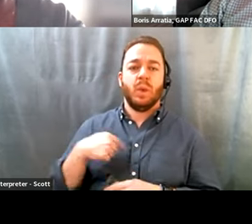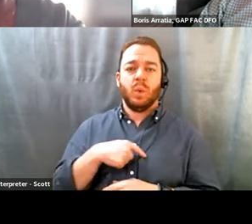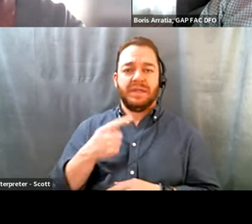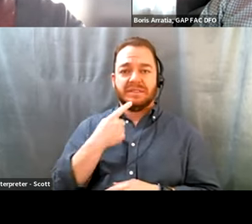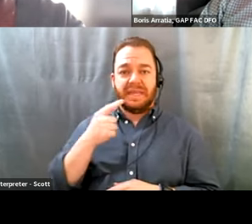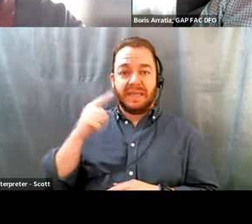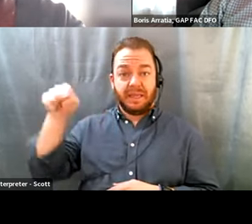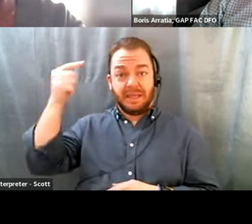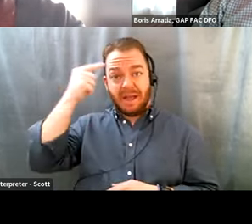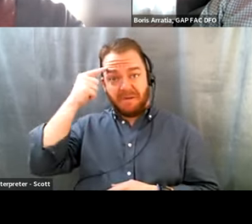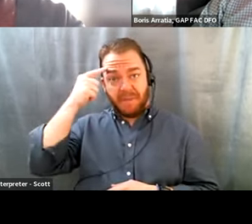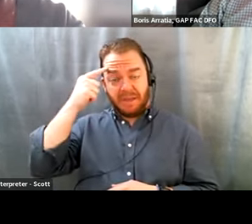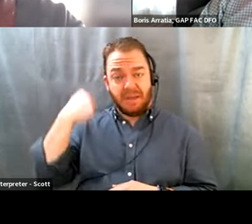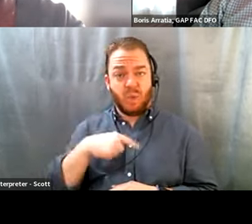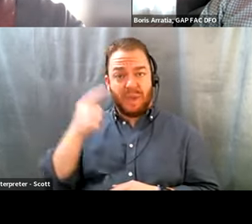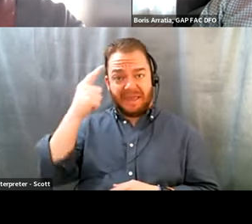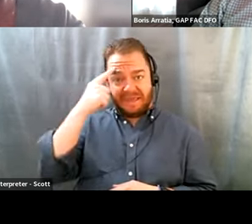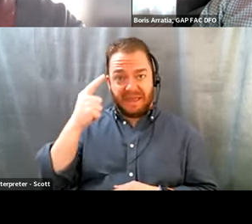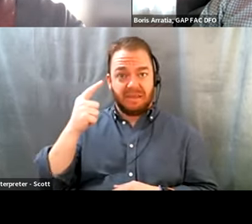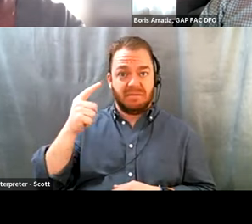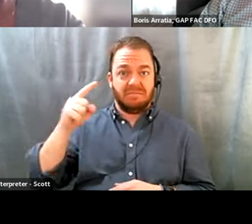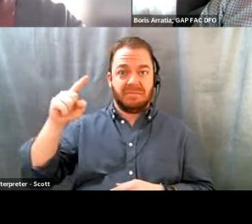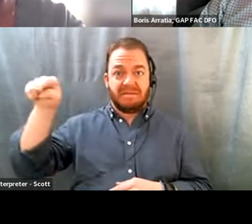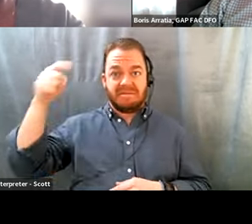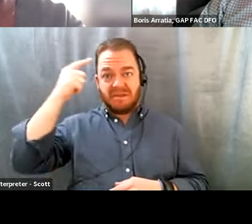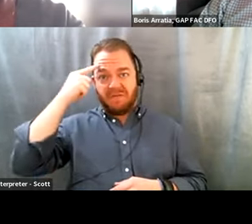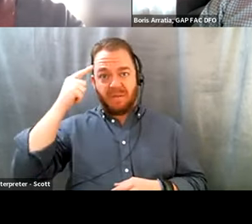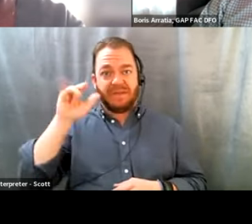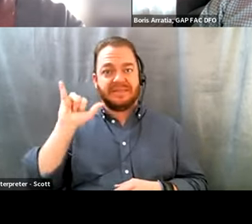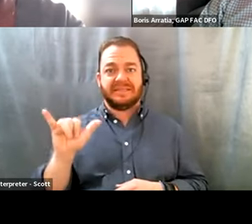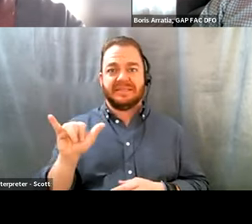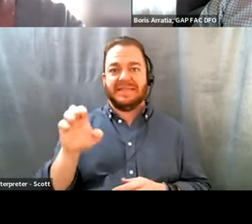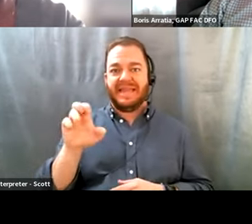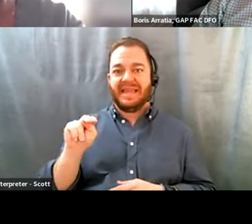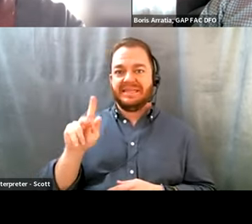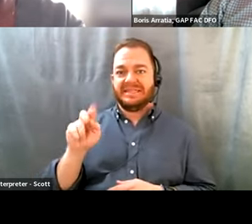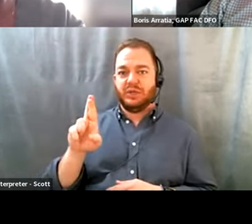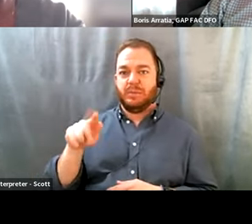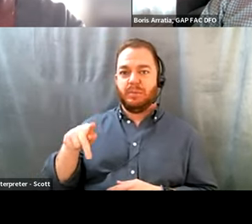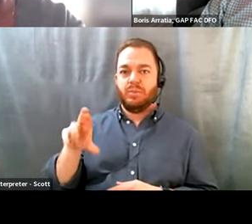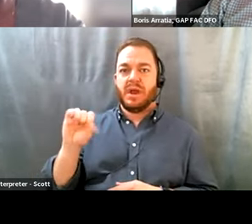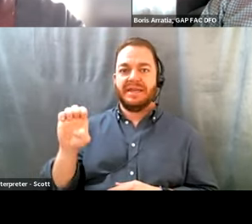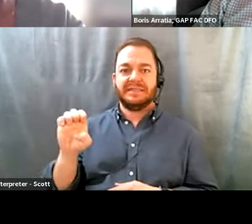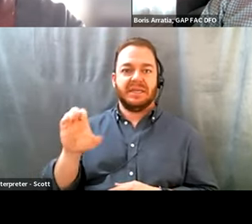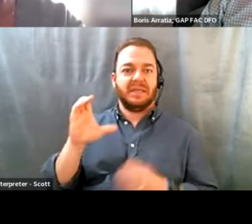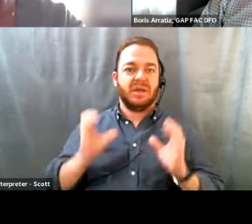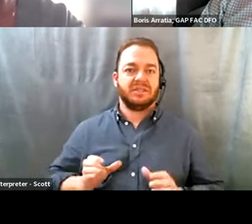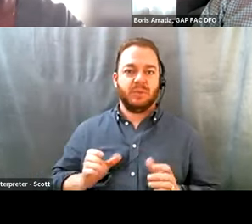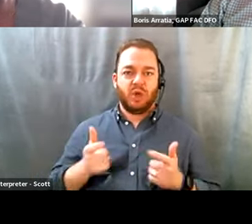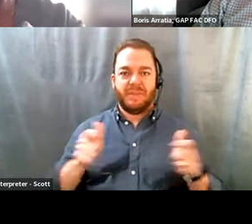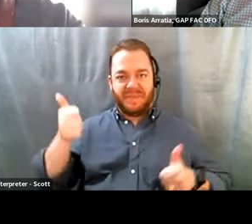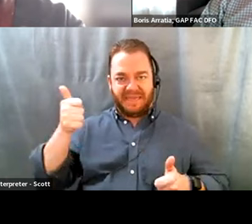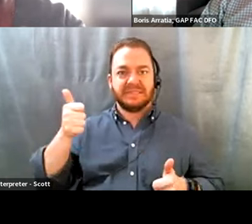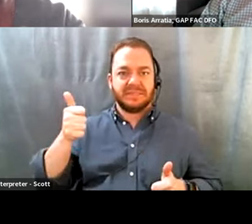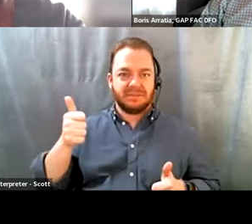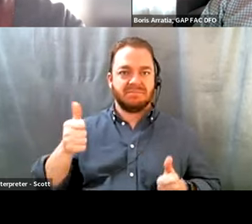but if we think of government as just an enterprise customer, call it, it's the biggest of the biggest enterprise